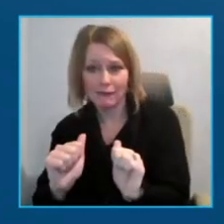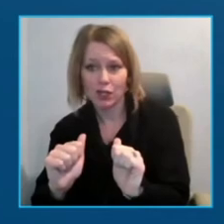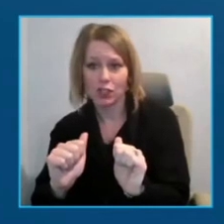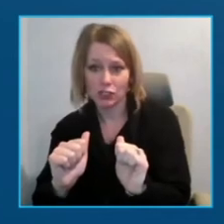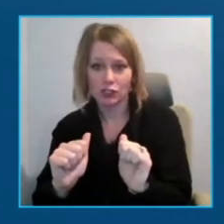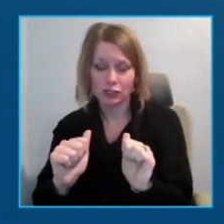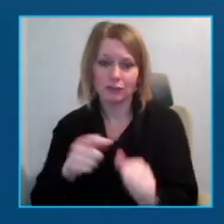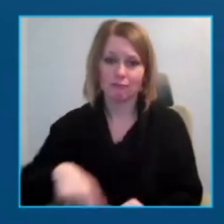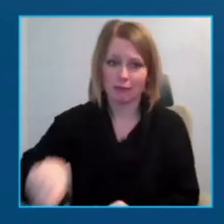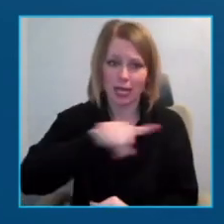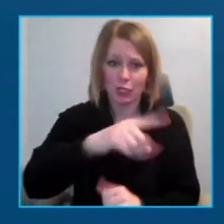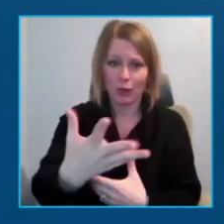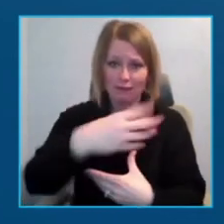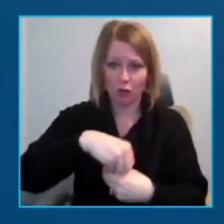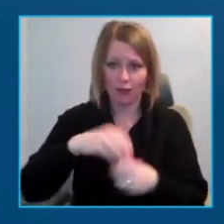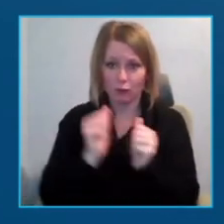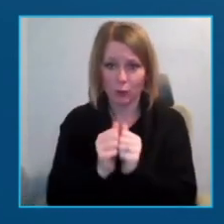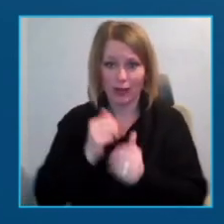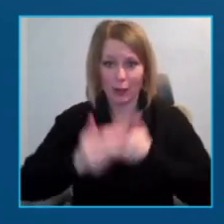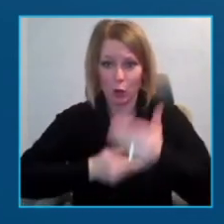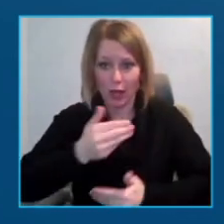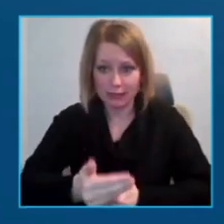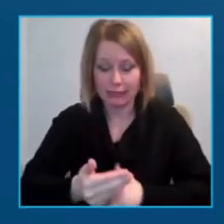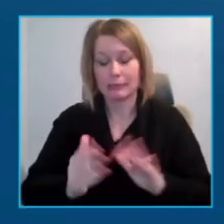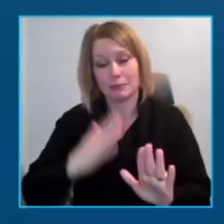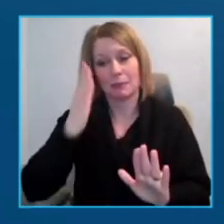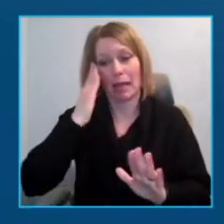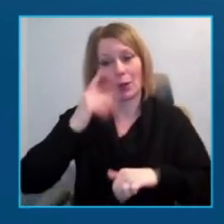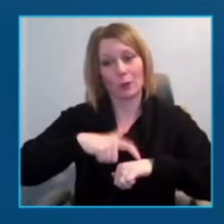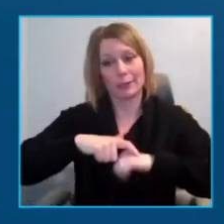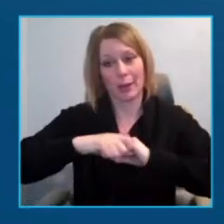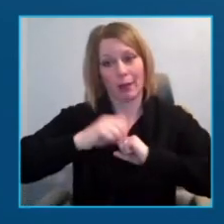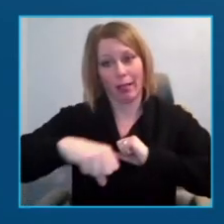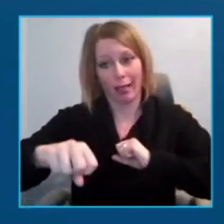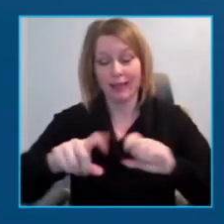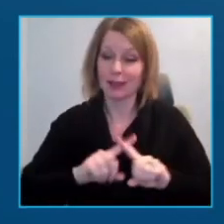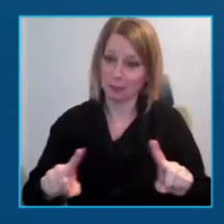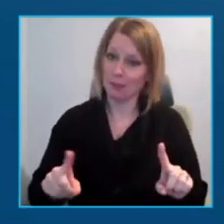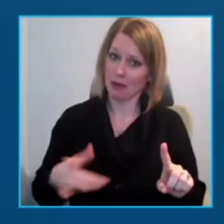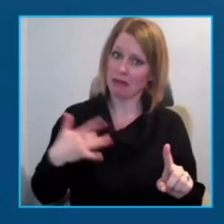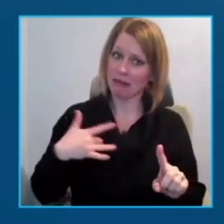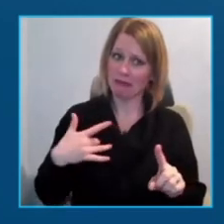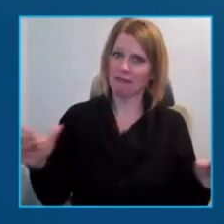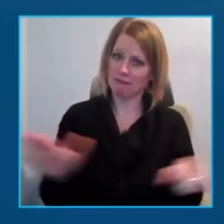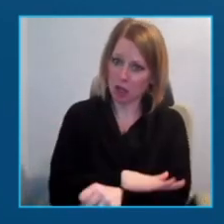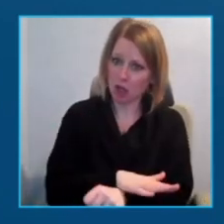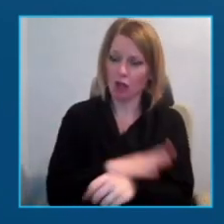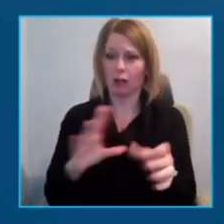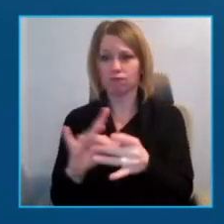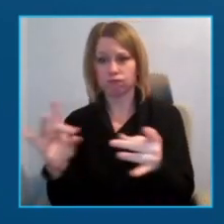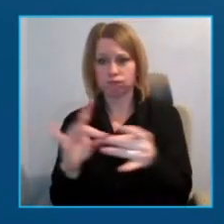important process. It's taken us a little while, but I think we've had a full airing of